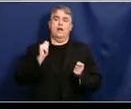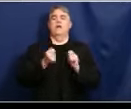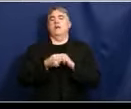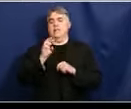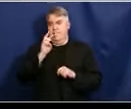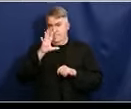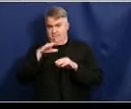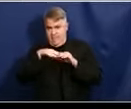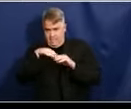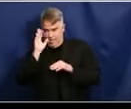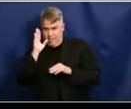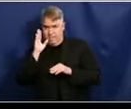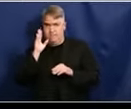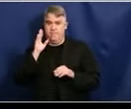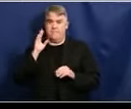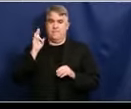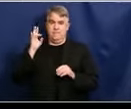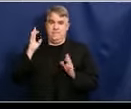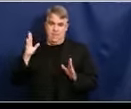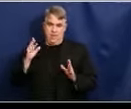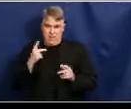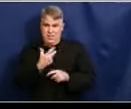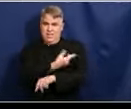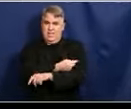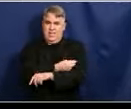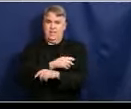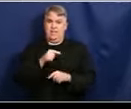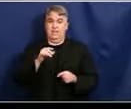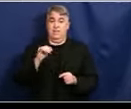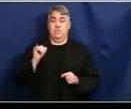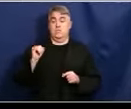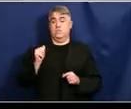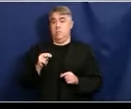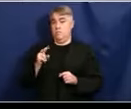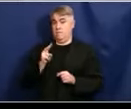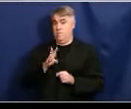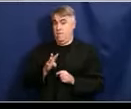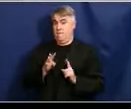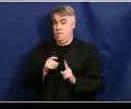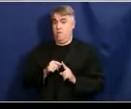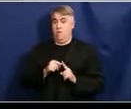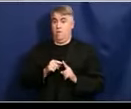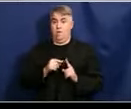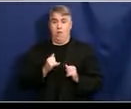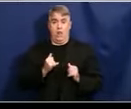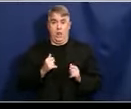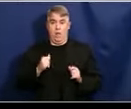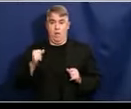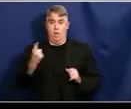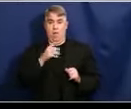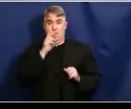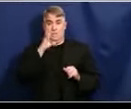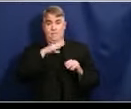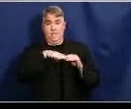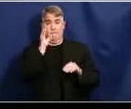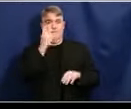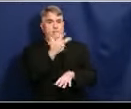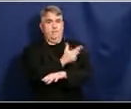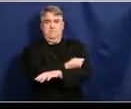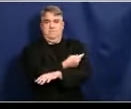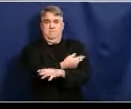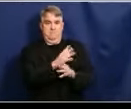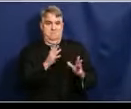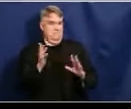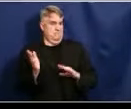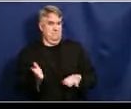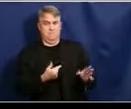to 74 on January 24th. So now we're vaccinating all individuals 65 and older. And then on the 27th of